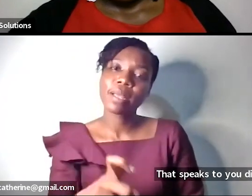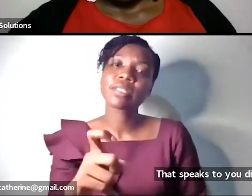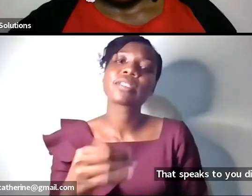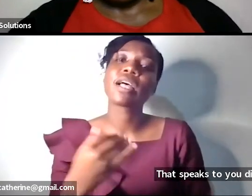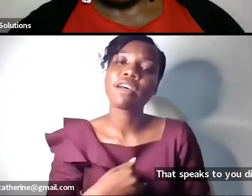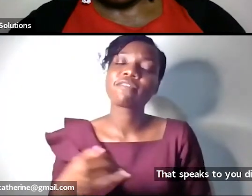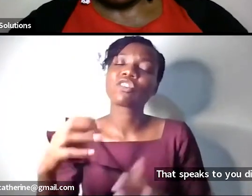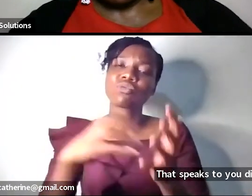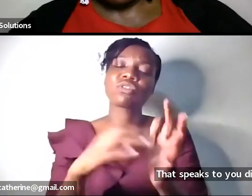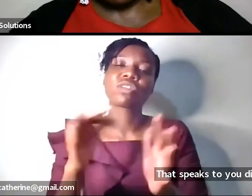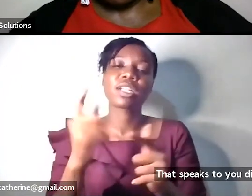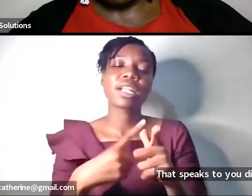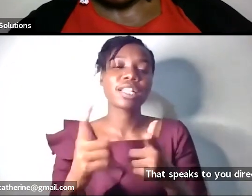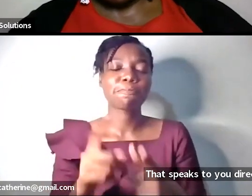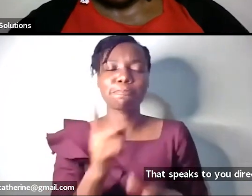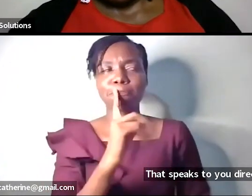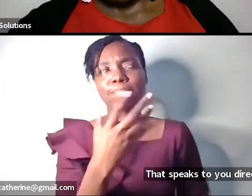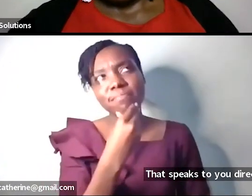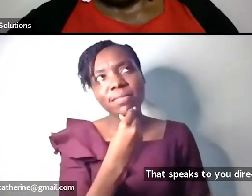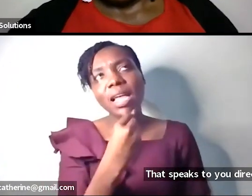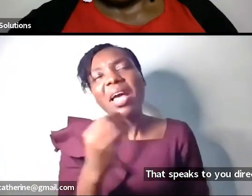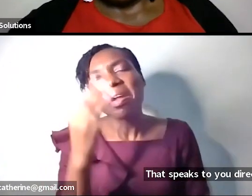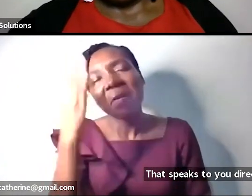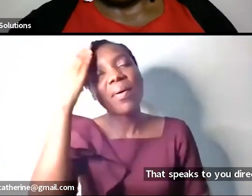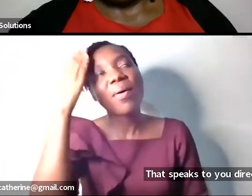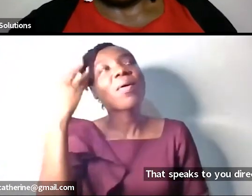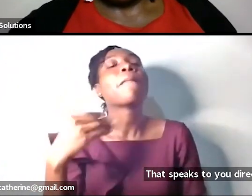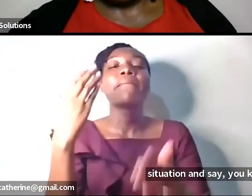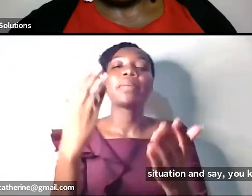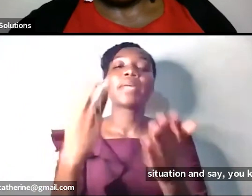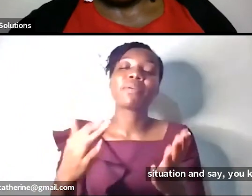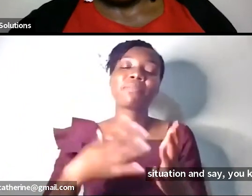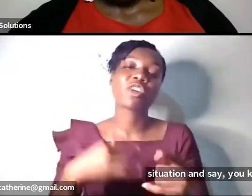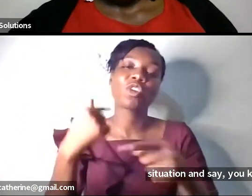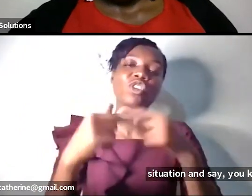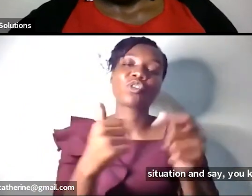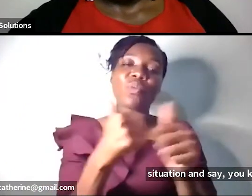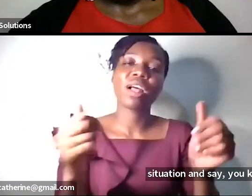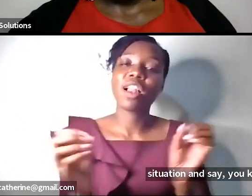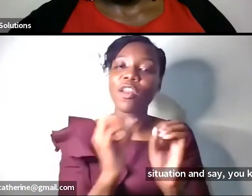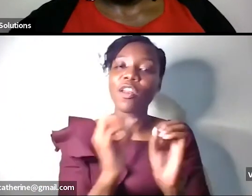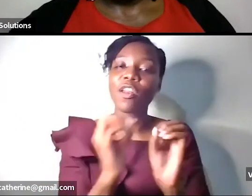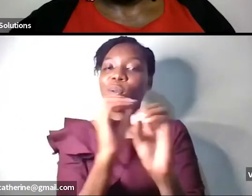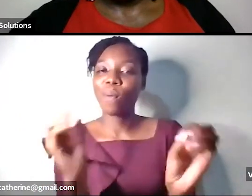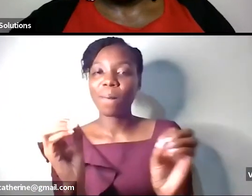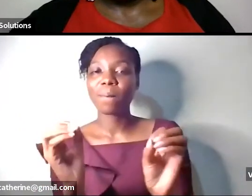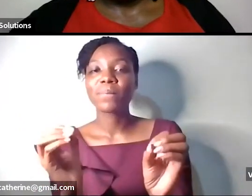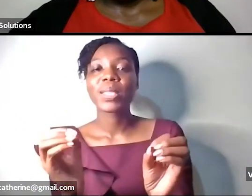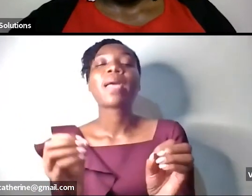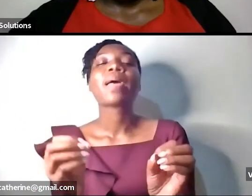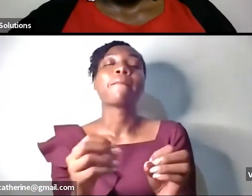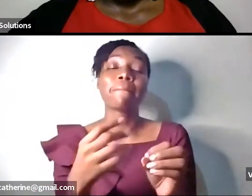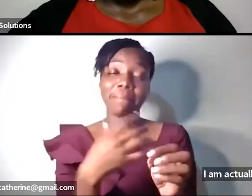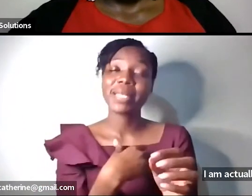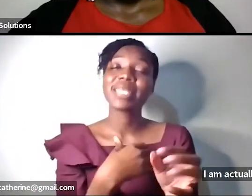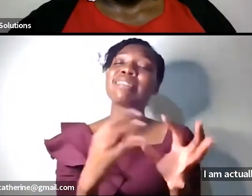you know what, I may not be coping very well. I am actually struggling in this